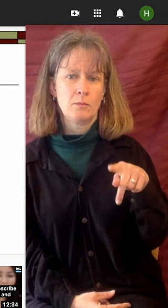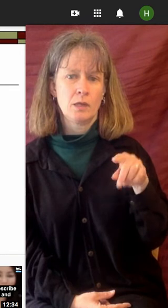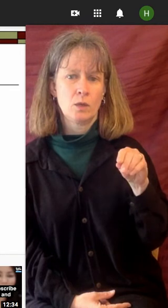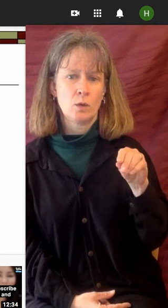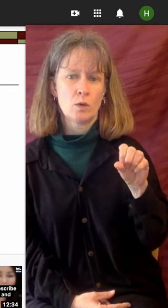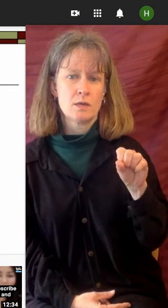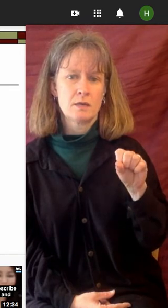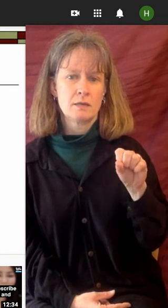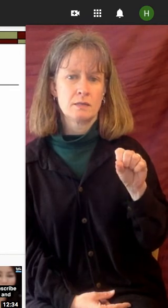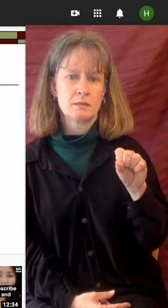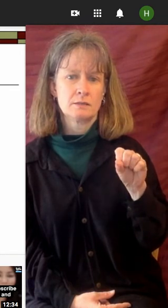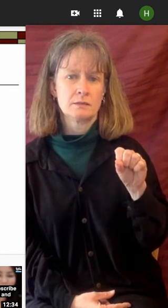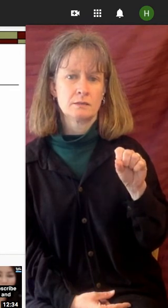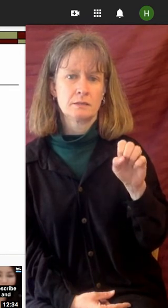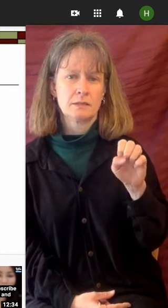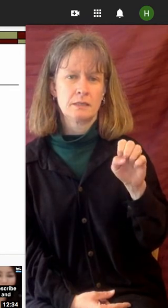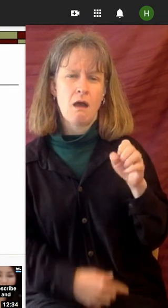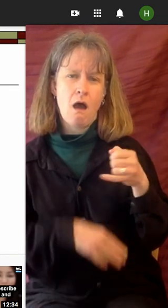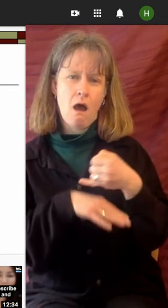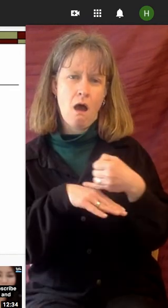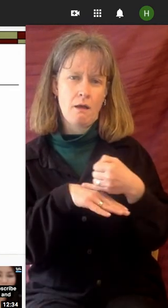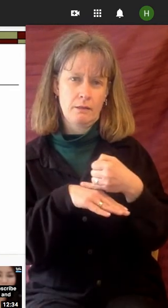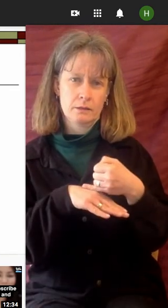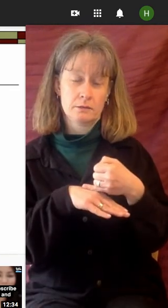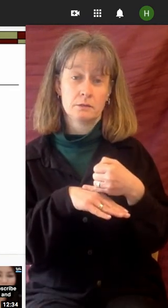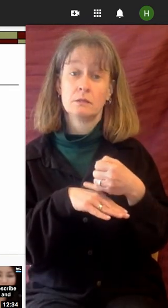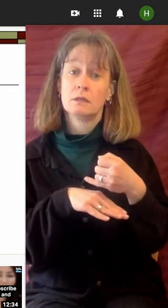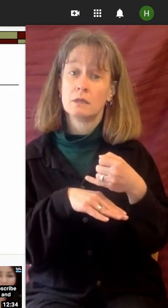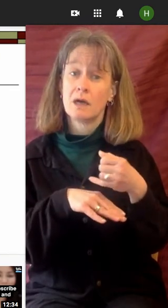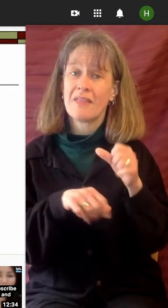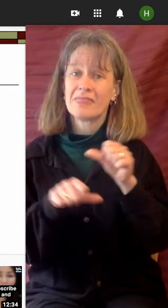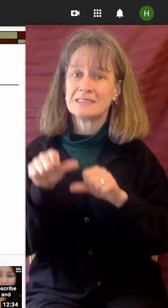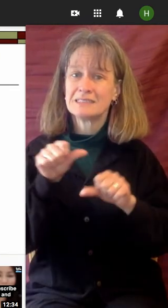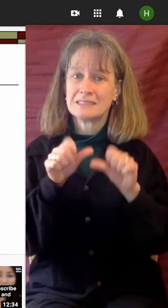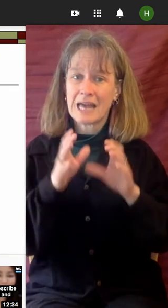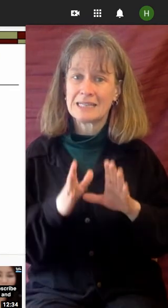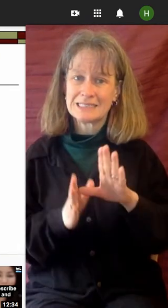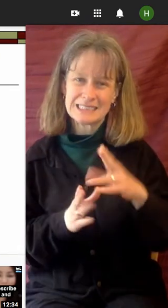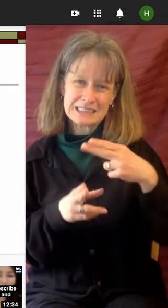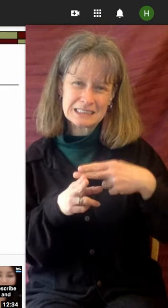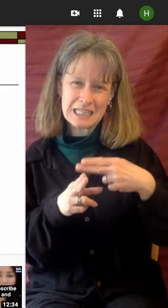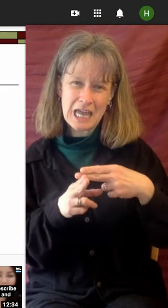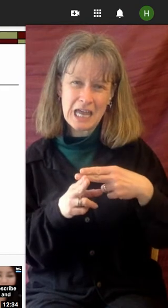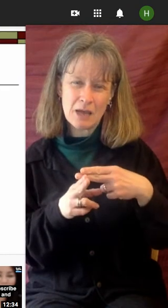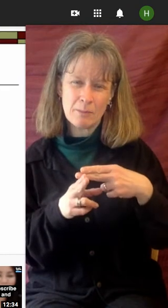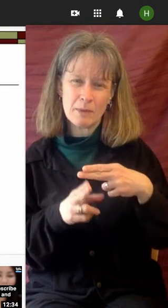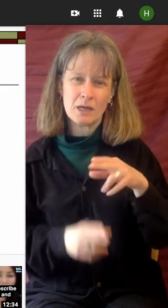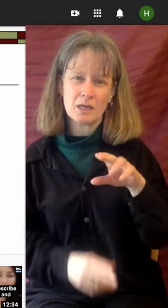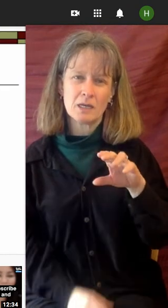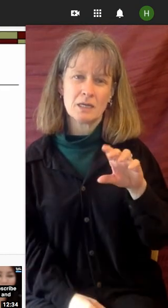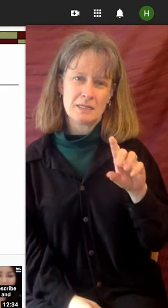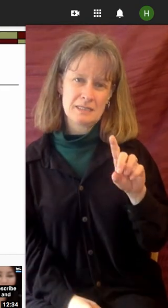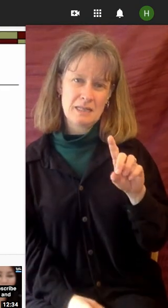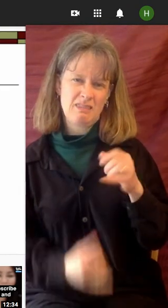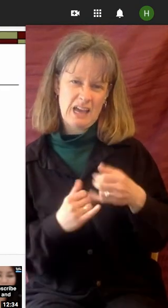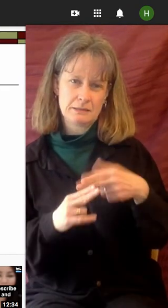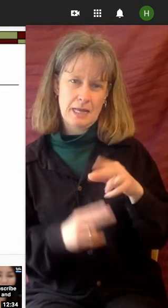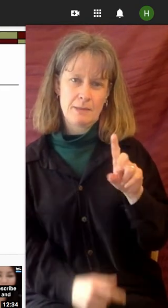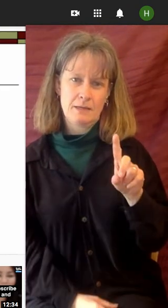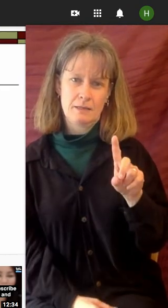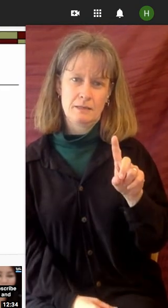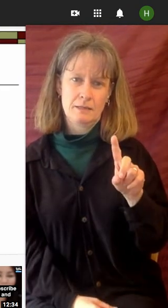The scientist Charles Darwin discovered that depending on